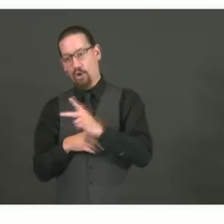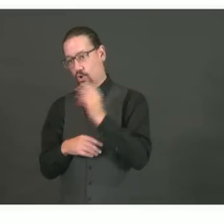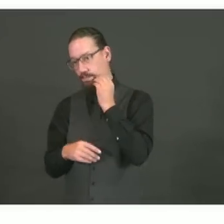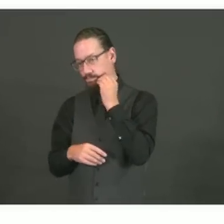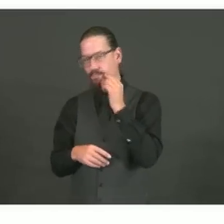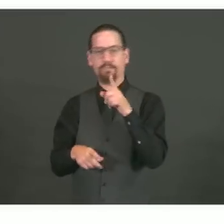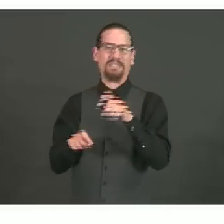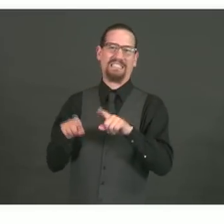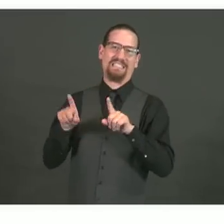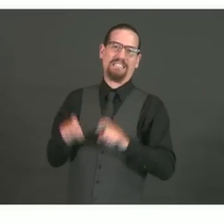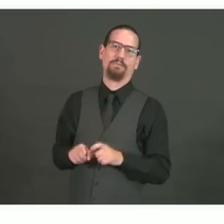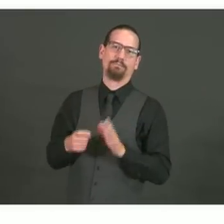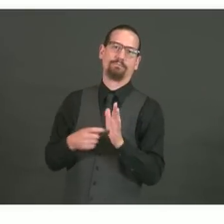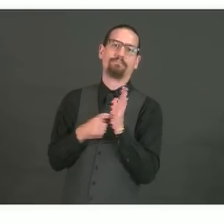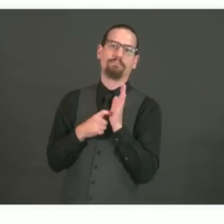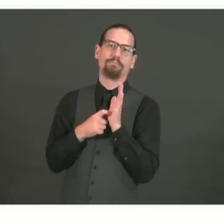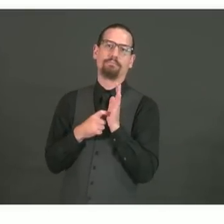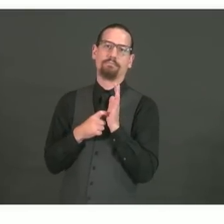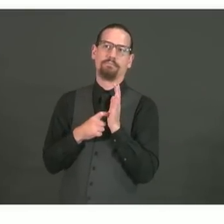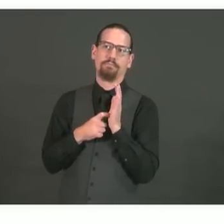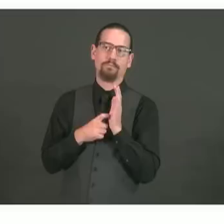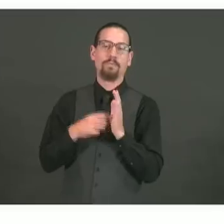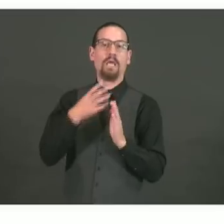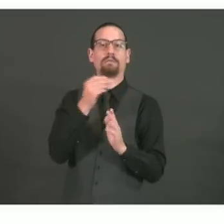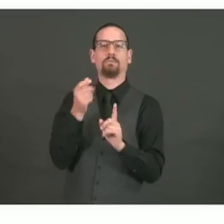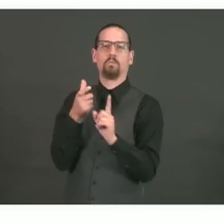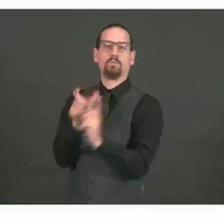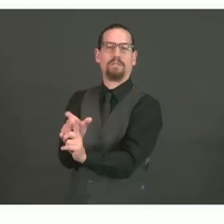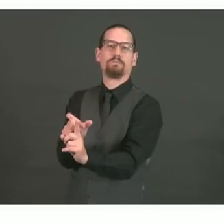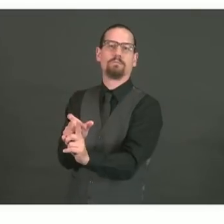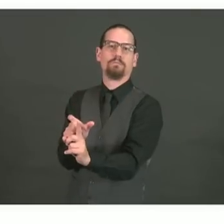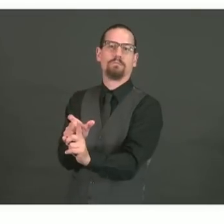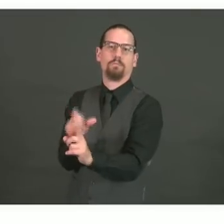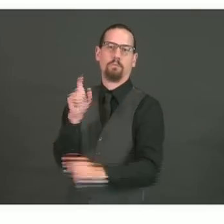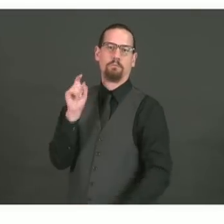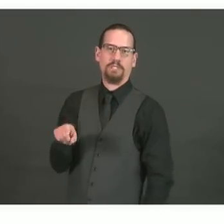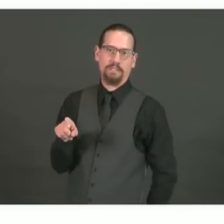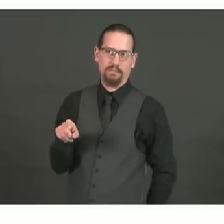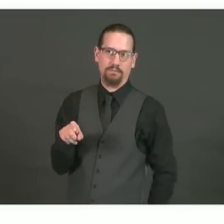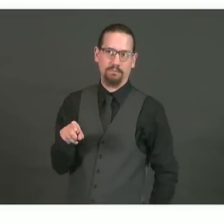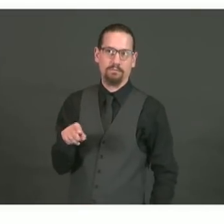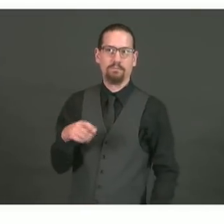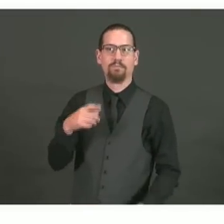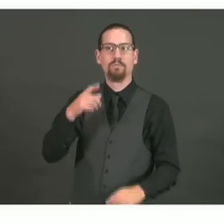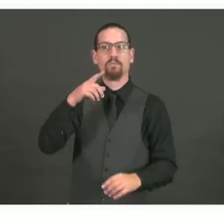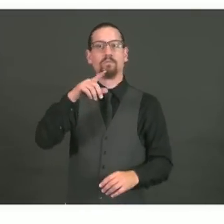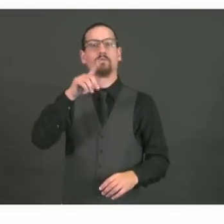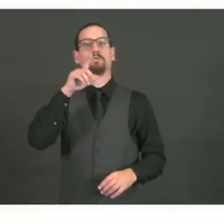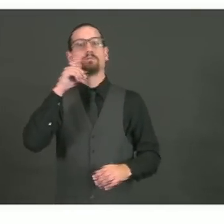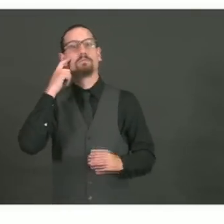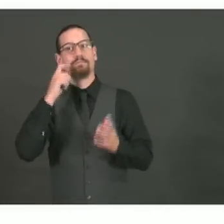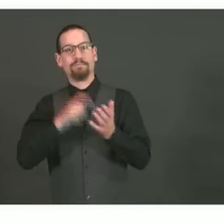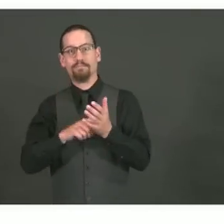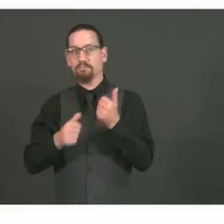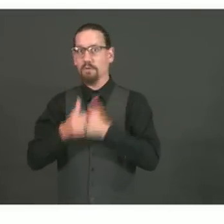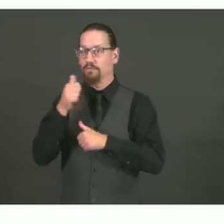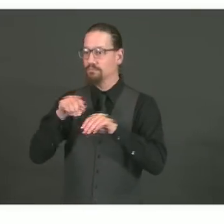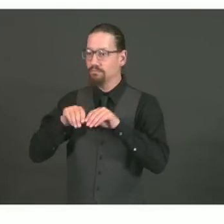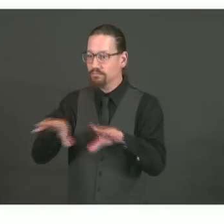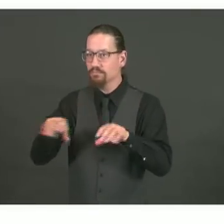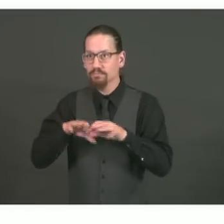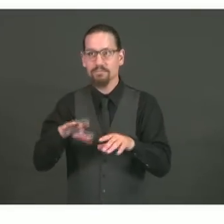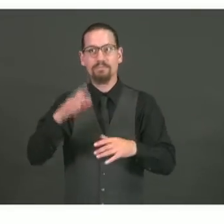important. We're seeing a number of our positive cases related to travel. So if you're